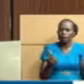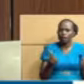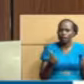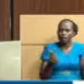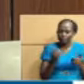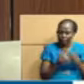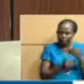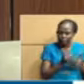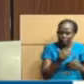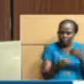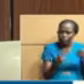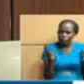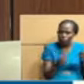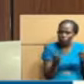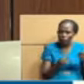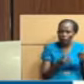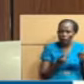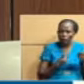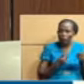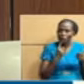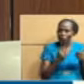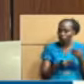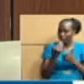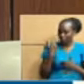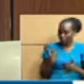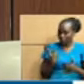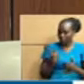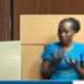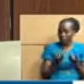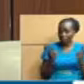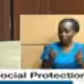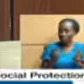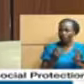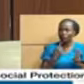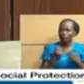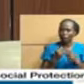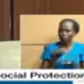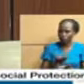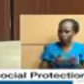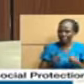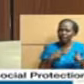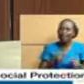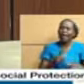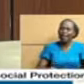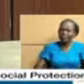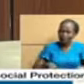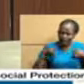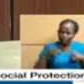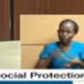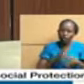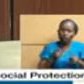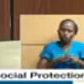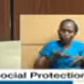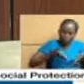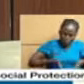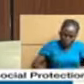has, one of the previous panelists was talking of a holistic, but me, I'm looking at a life cycle, because from birth to